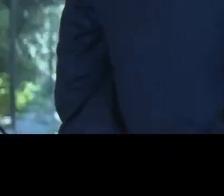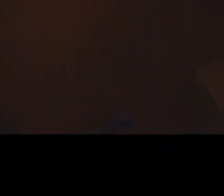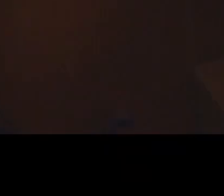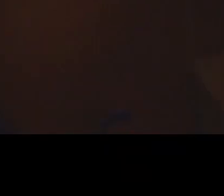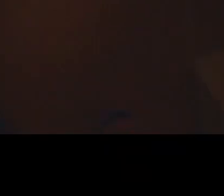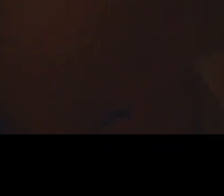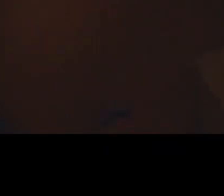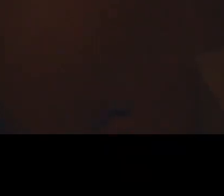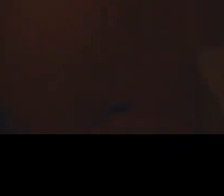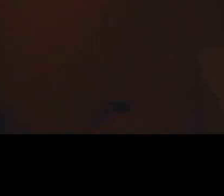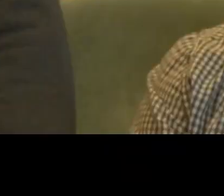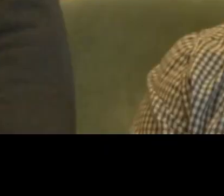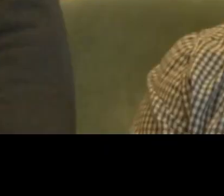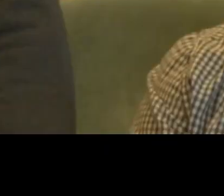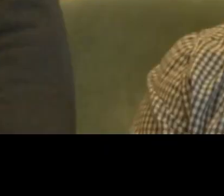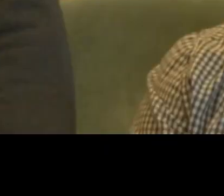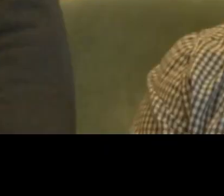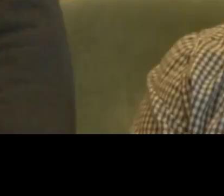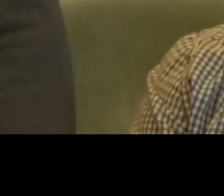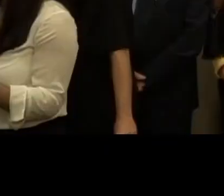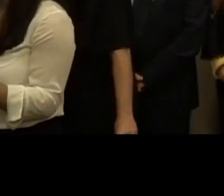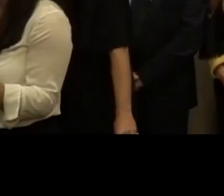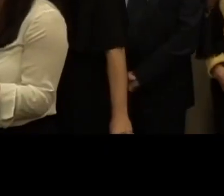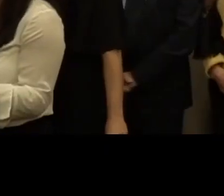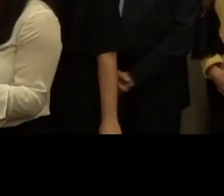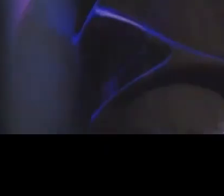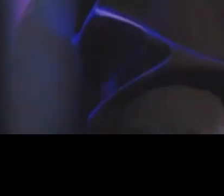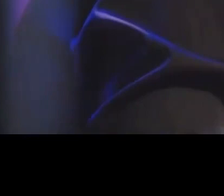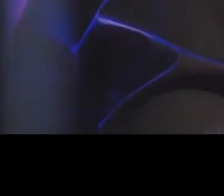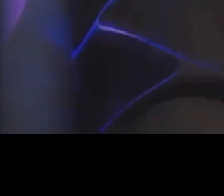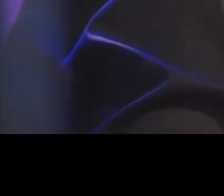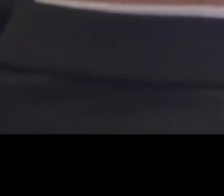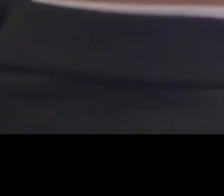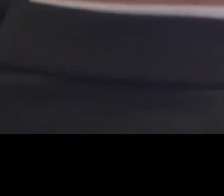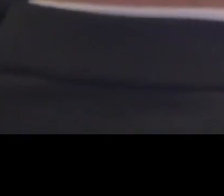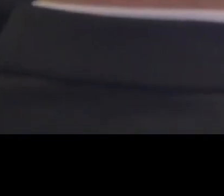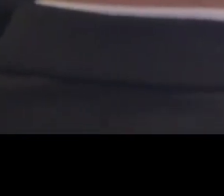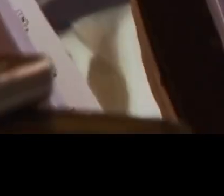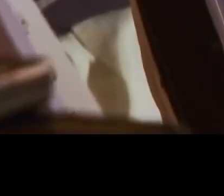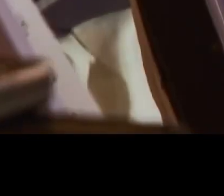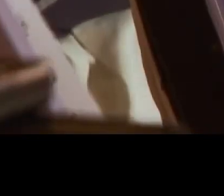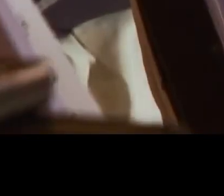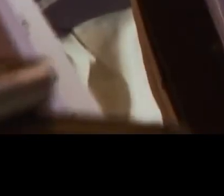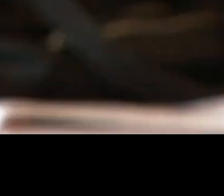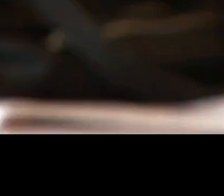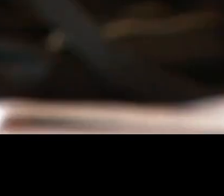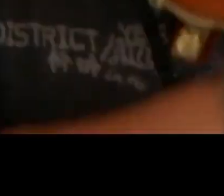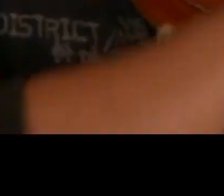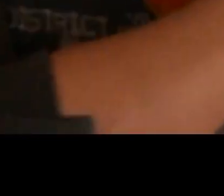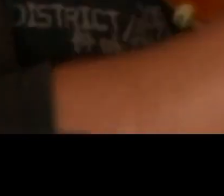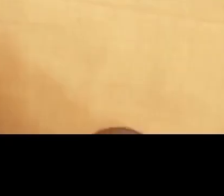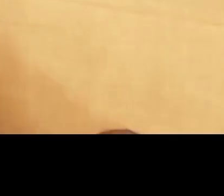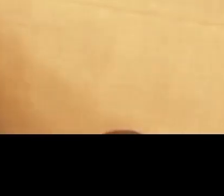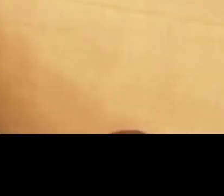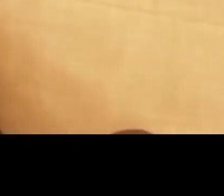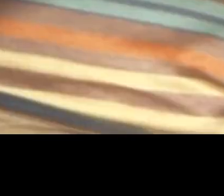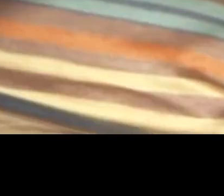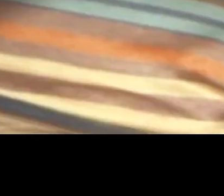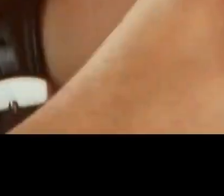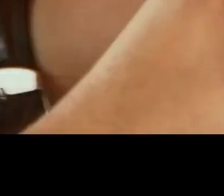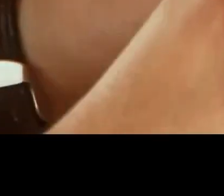as it was then called, with the aim of helping to preserve and revitalize traditional folk, classical and devotional music in the